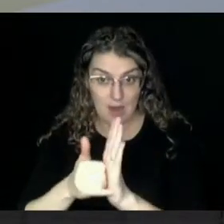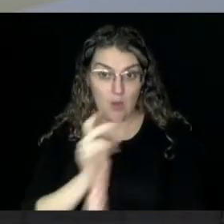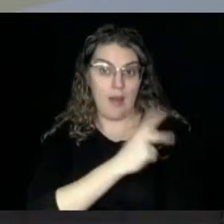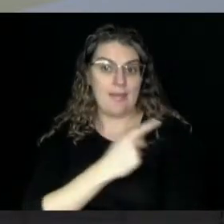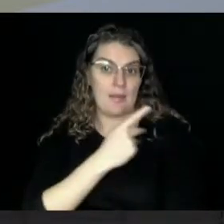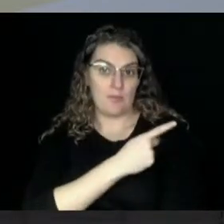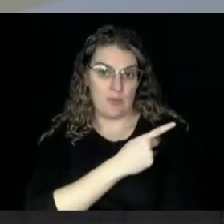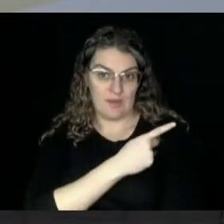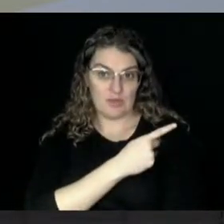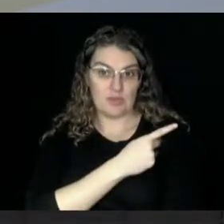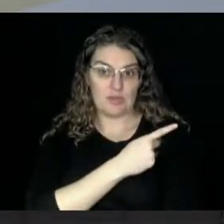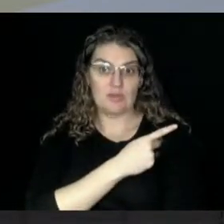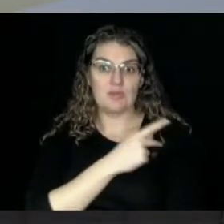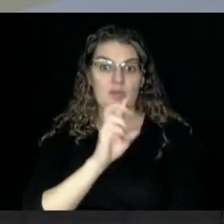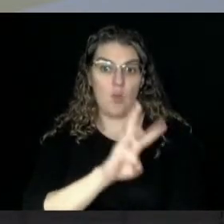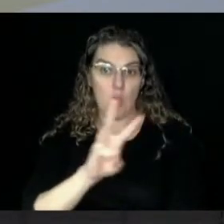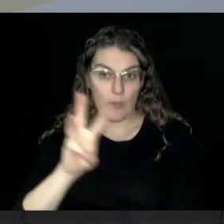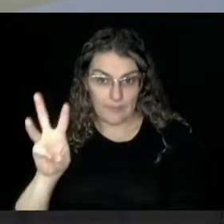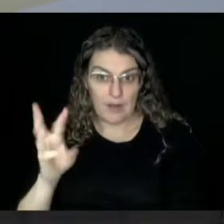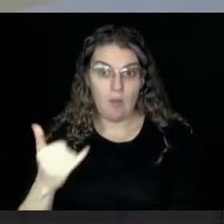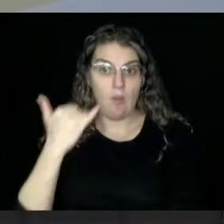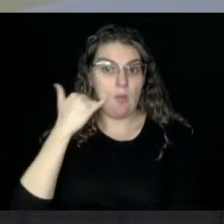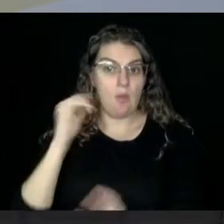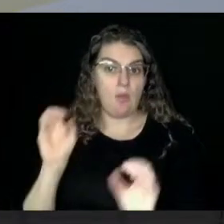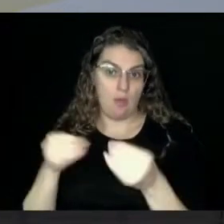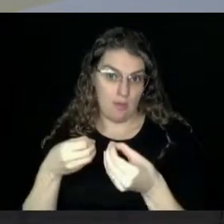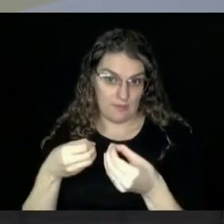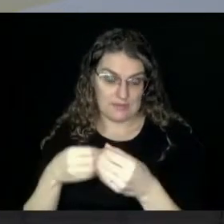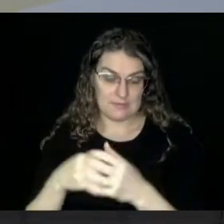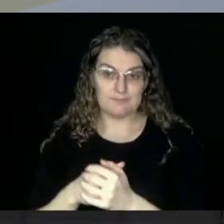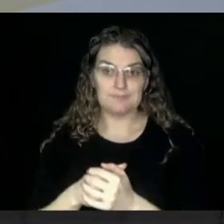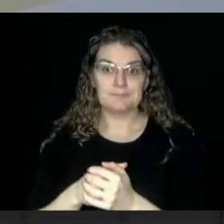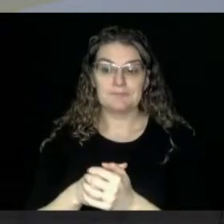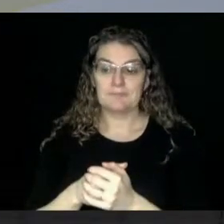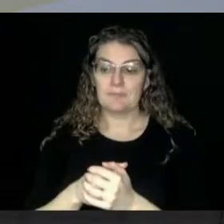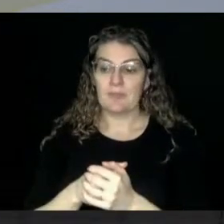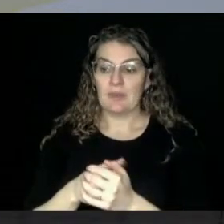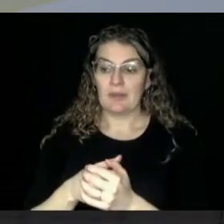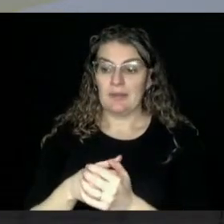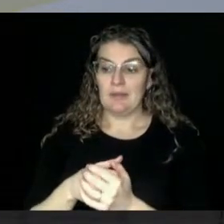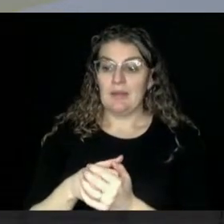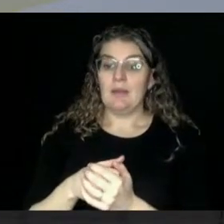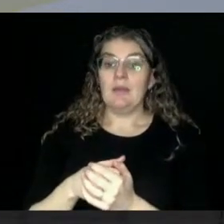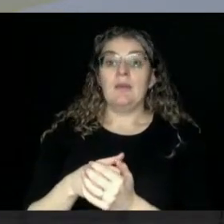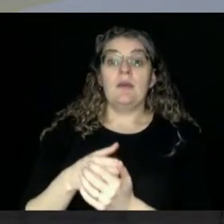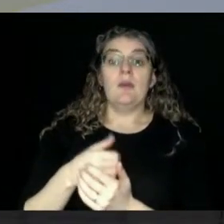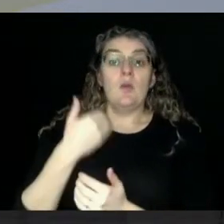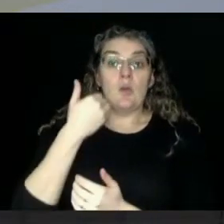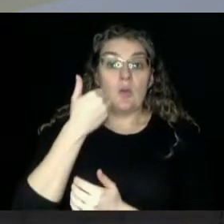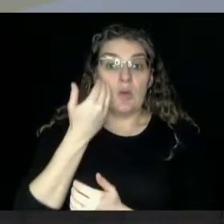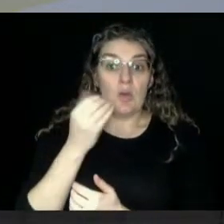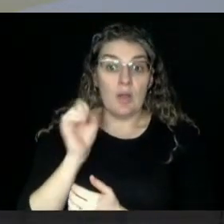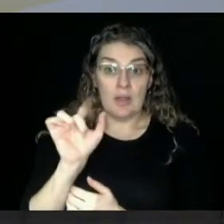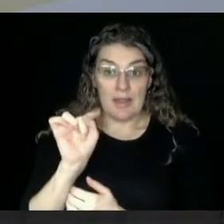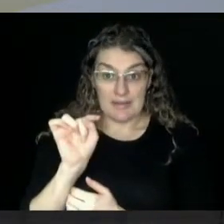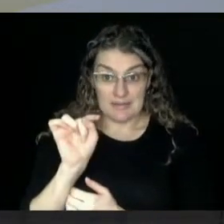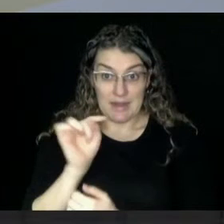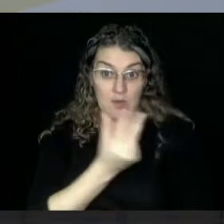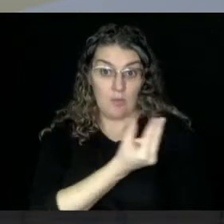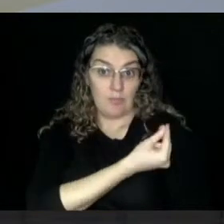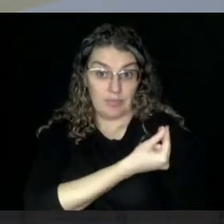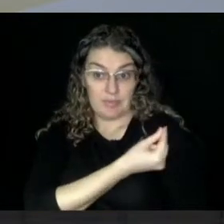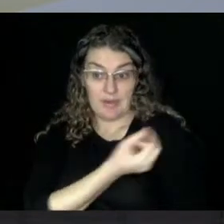calling our office. As of Saturday, 11,630 doses of vaccine have been administered in